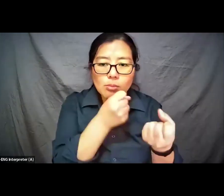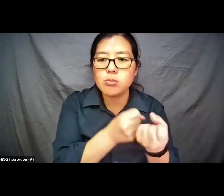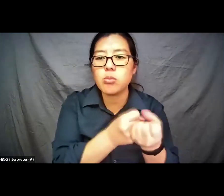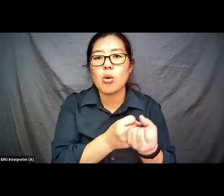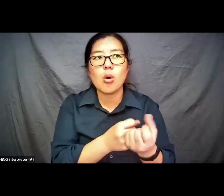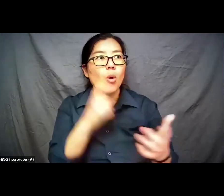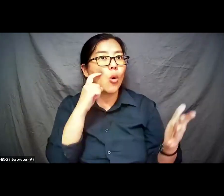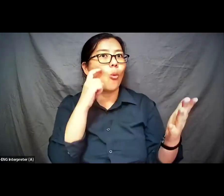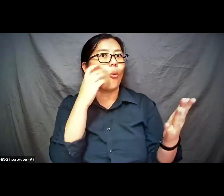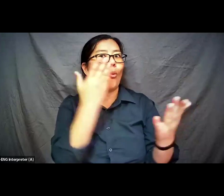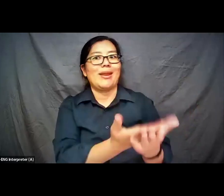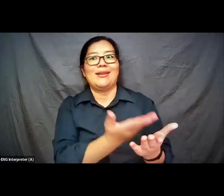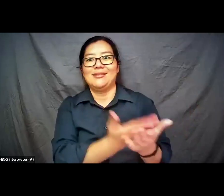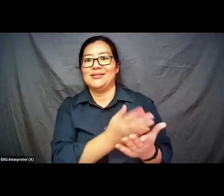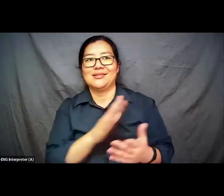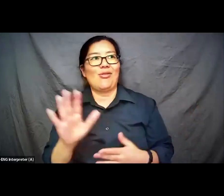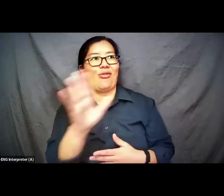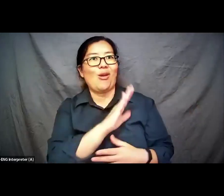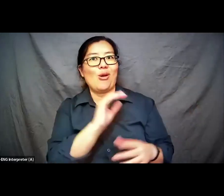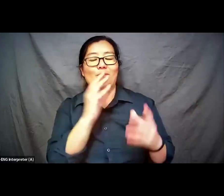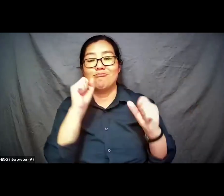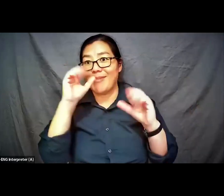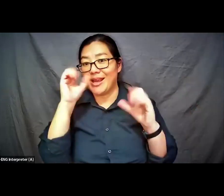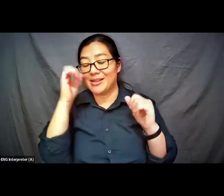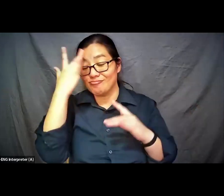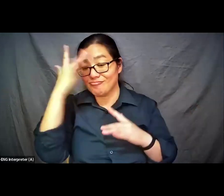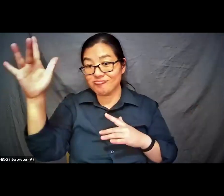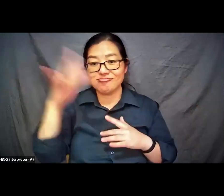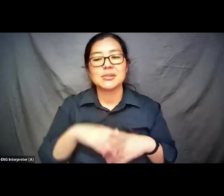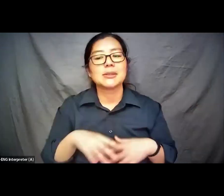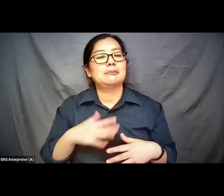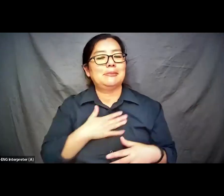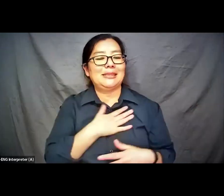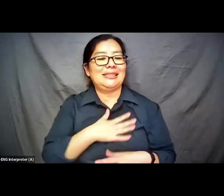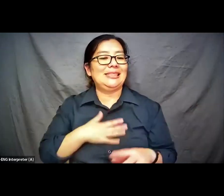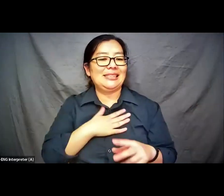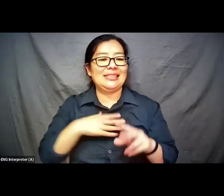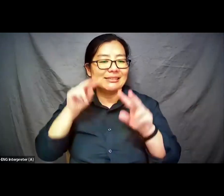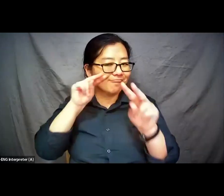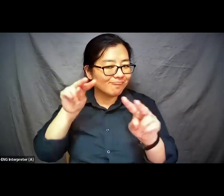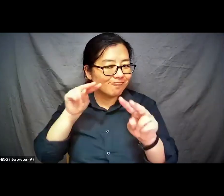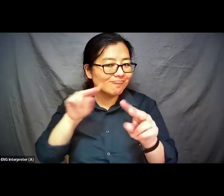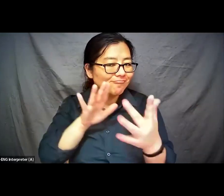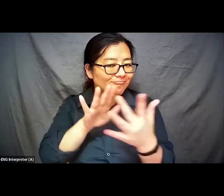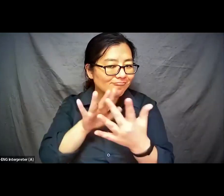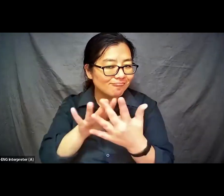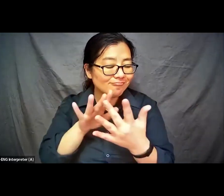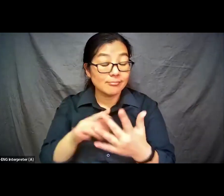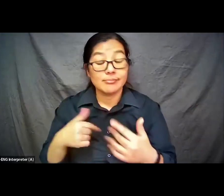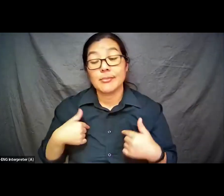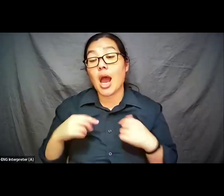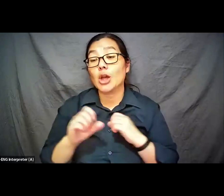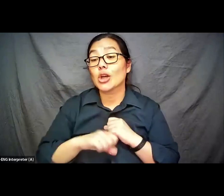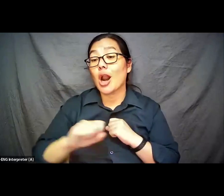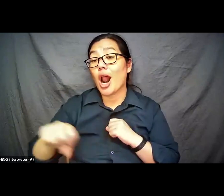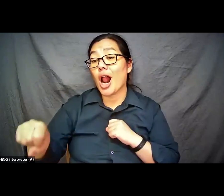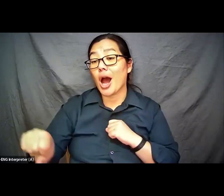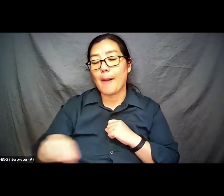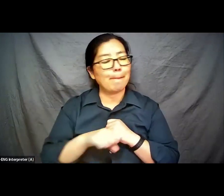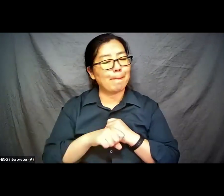are, that make us who we are, and learning together in this space was a really